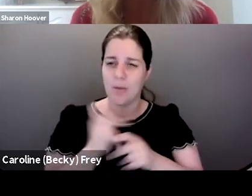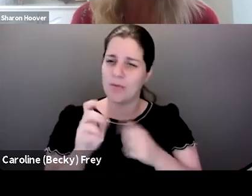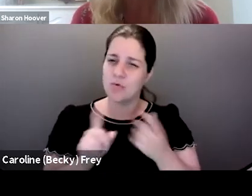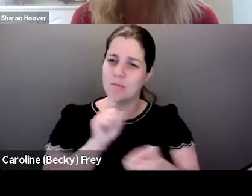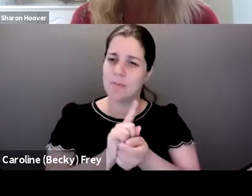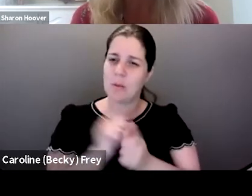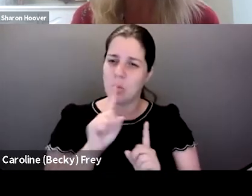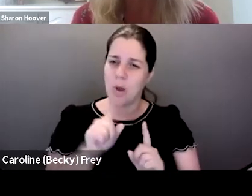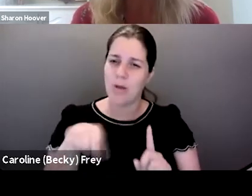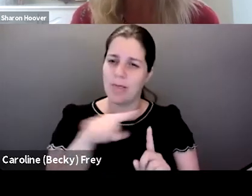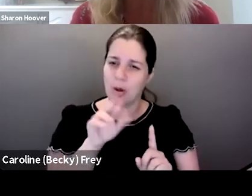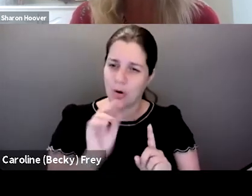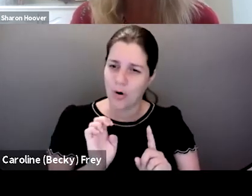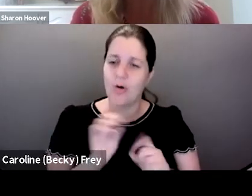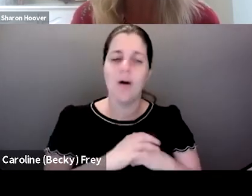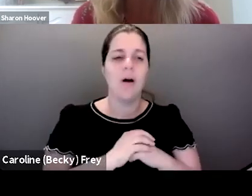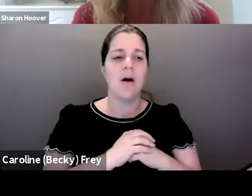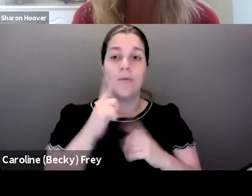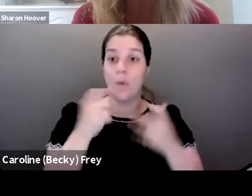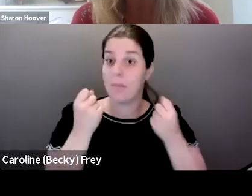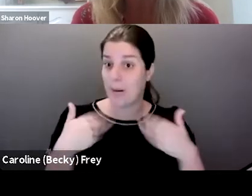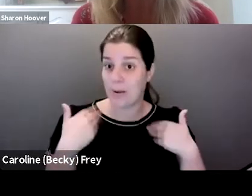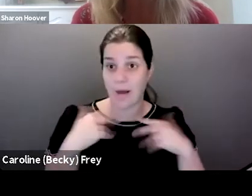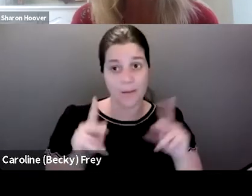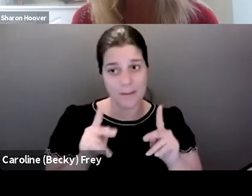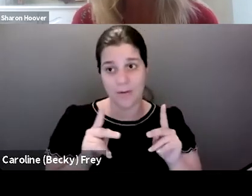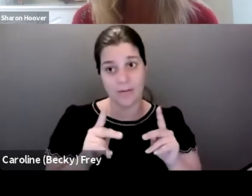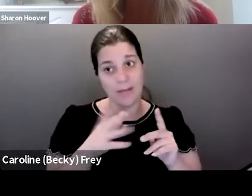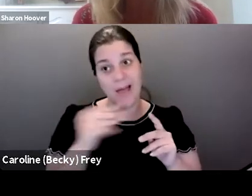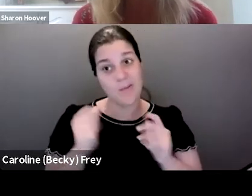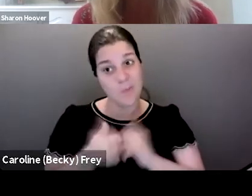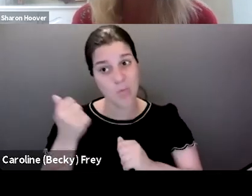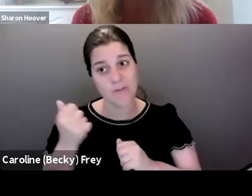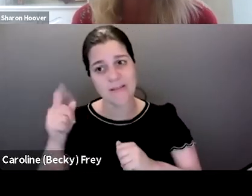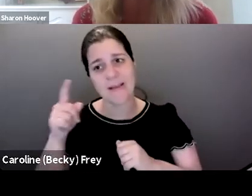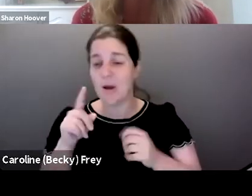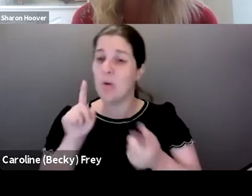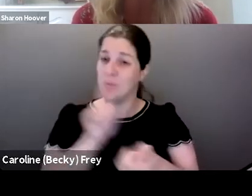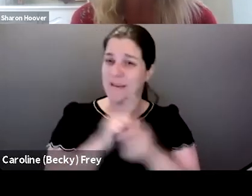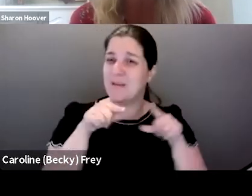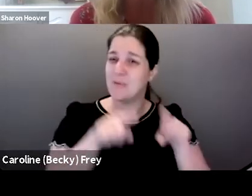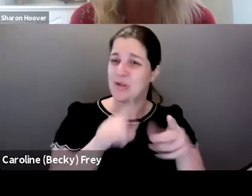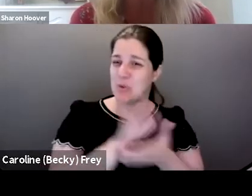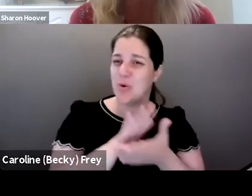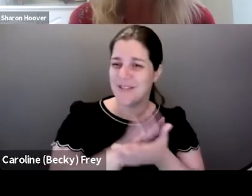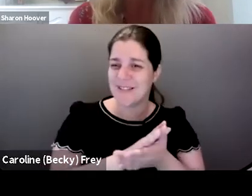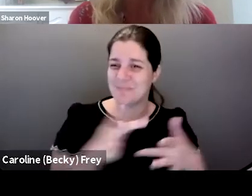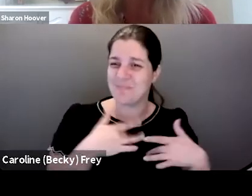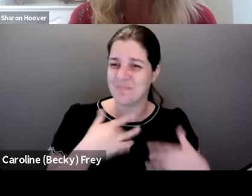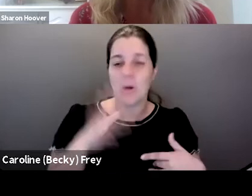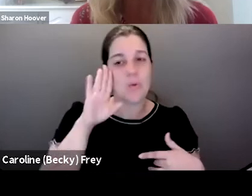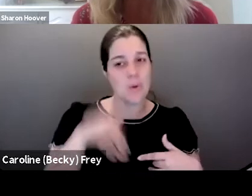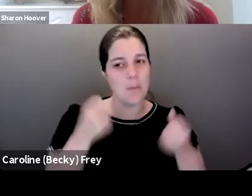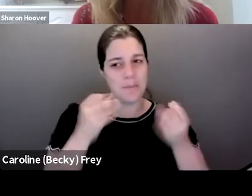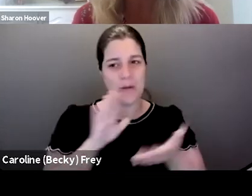are. And for many young people, if not most, this is in schools. And increasingly, we know that schools are installing what